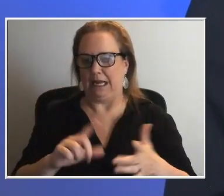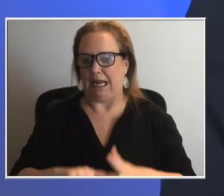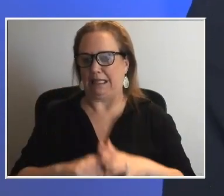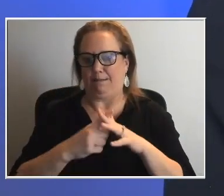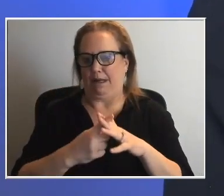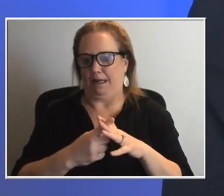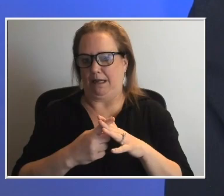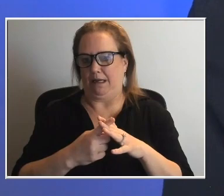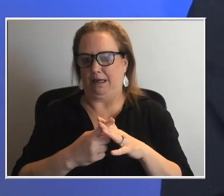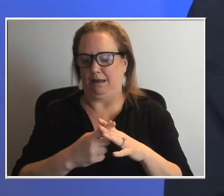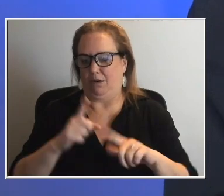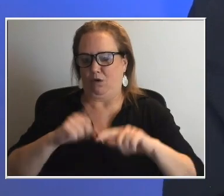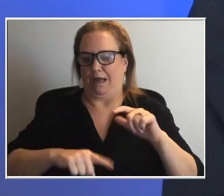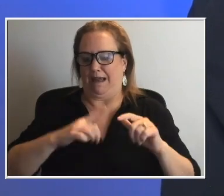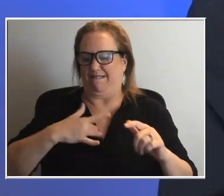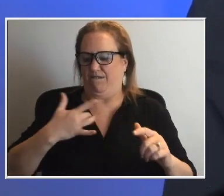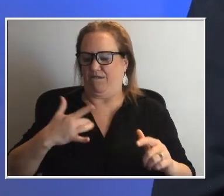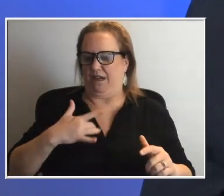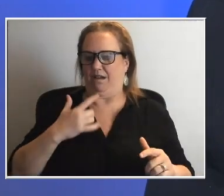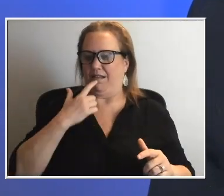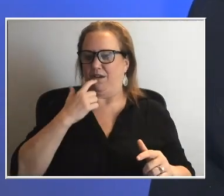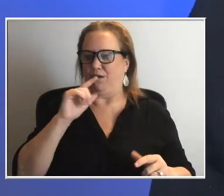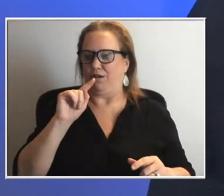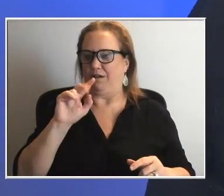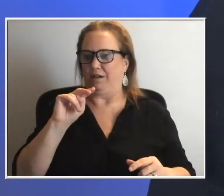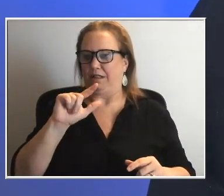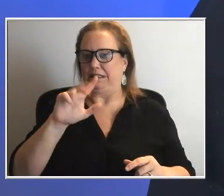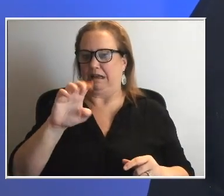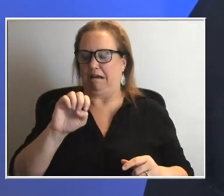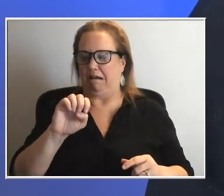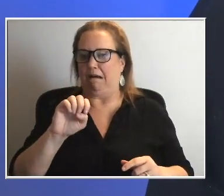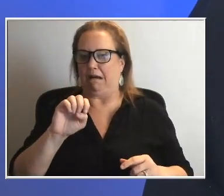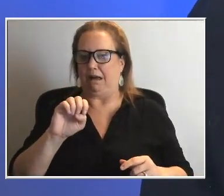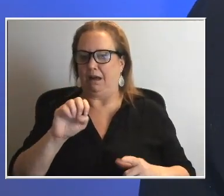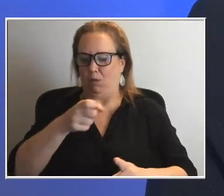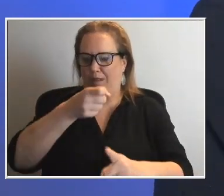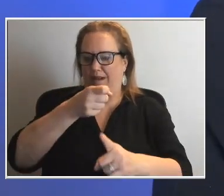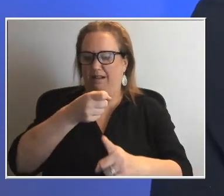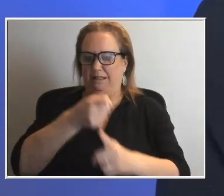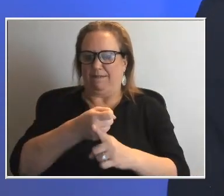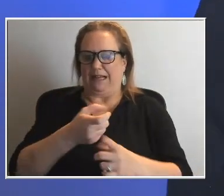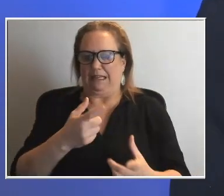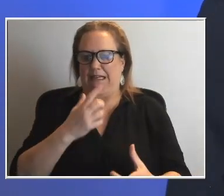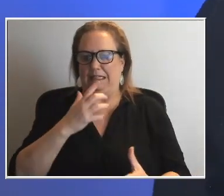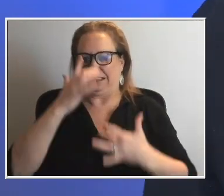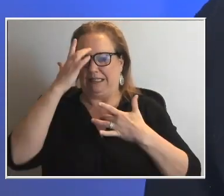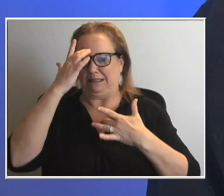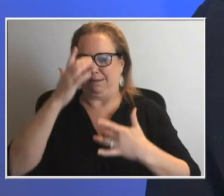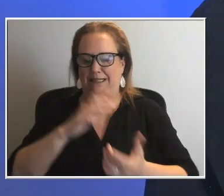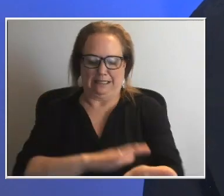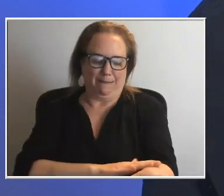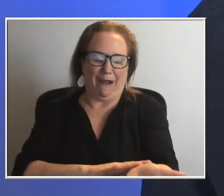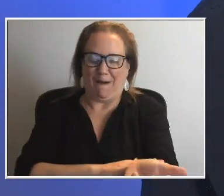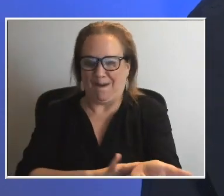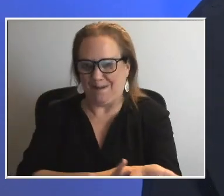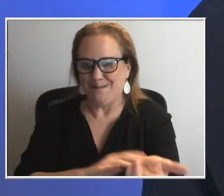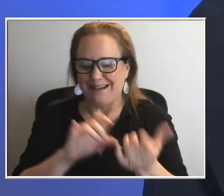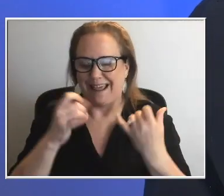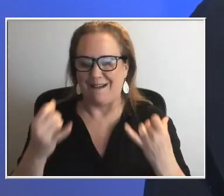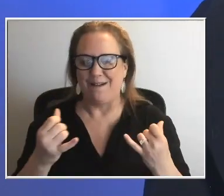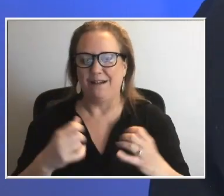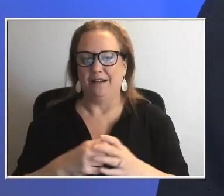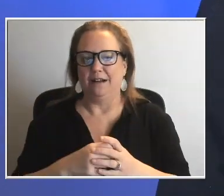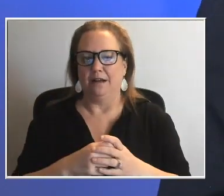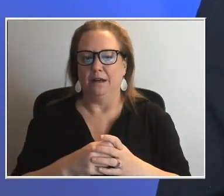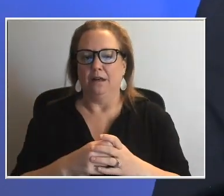know, you can't really feel your tongue over where the affected site is, right? Because now it's my forearm over in that area. Mm-hmm. And so